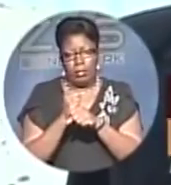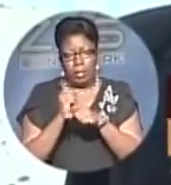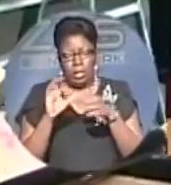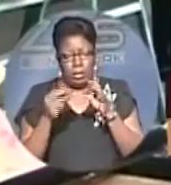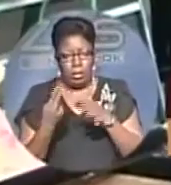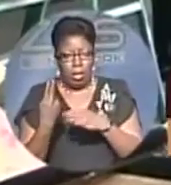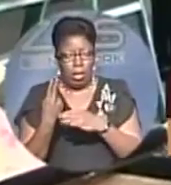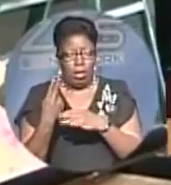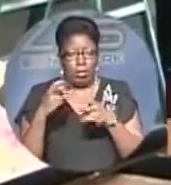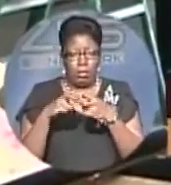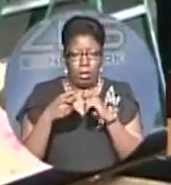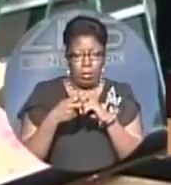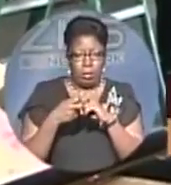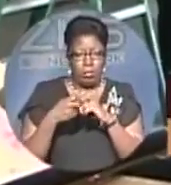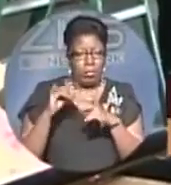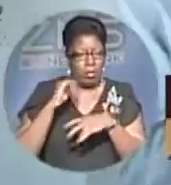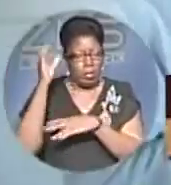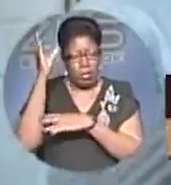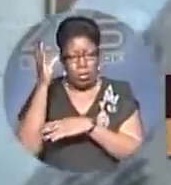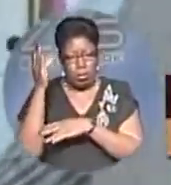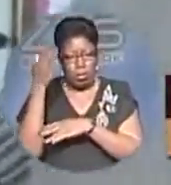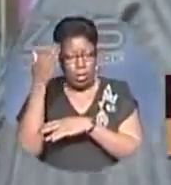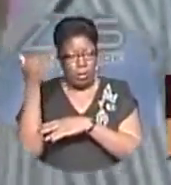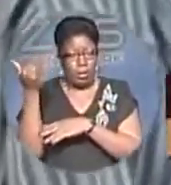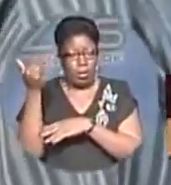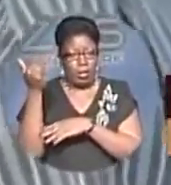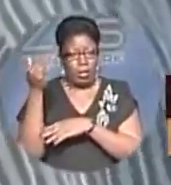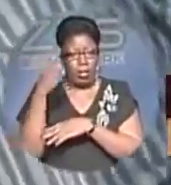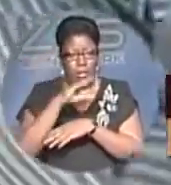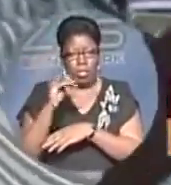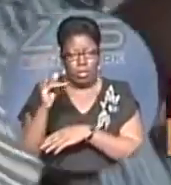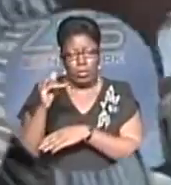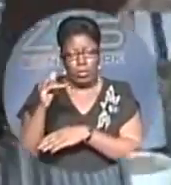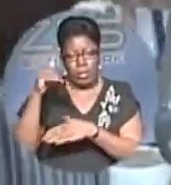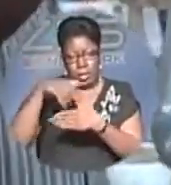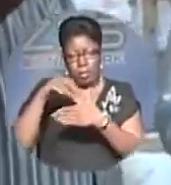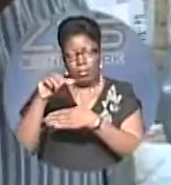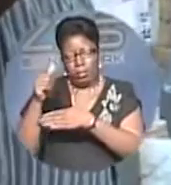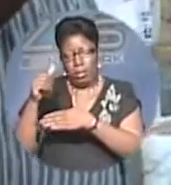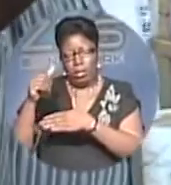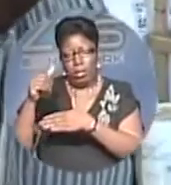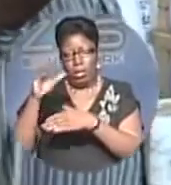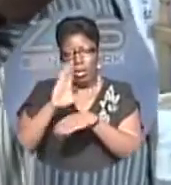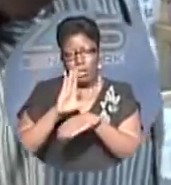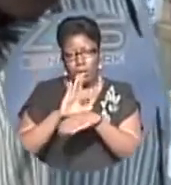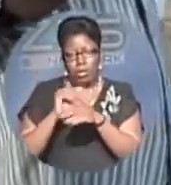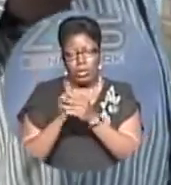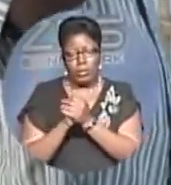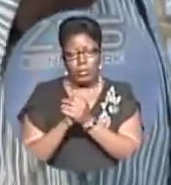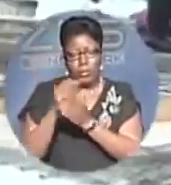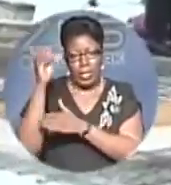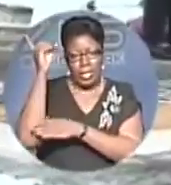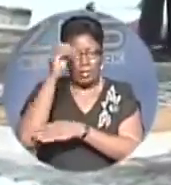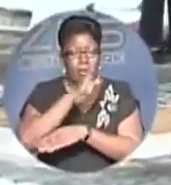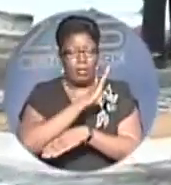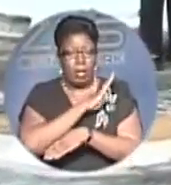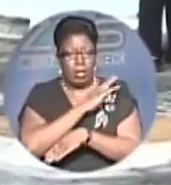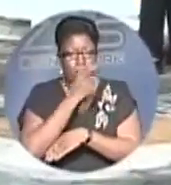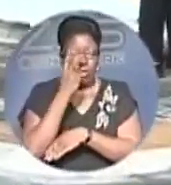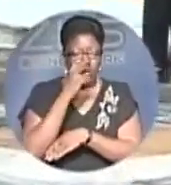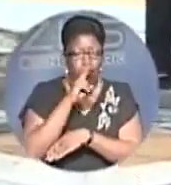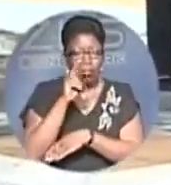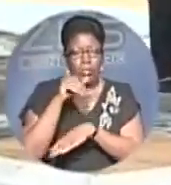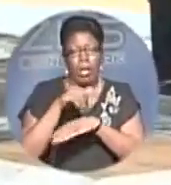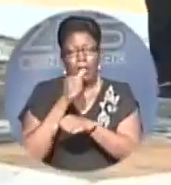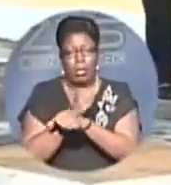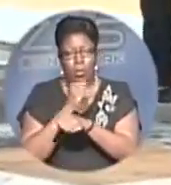it because the children have been accommodated in a nearby church. Education Minister Desmond Bannister toured the school, carefully looking at the work already